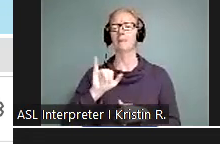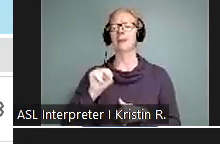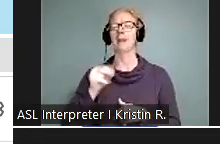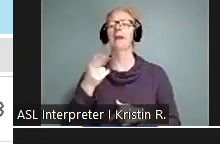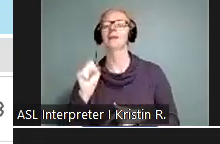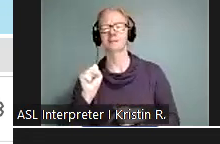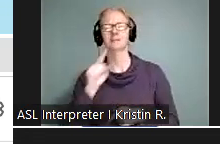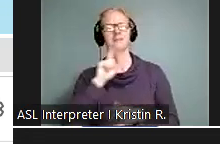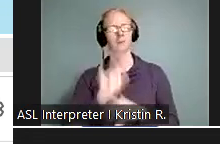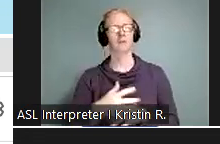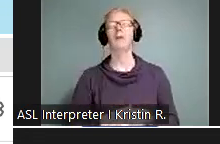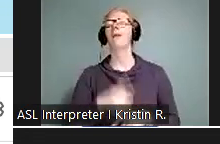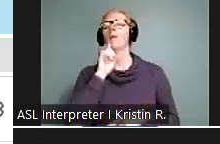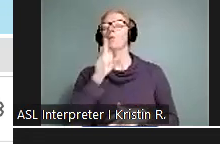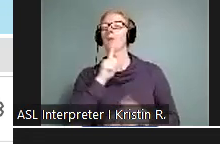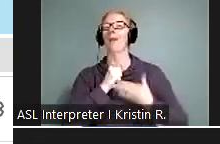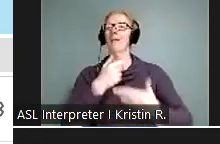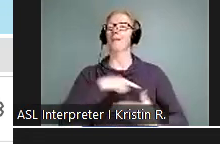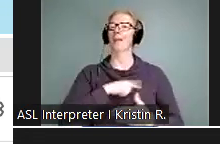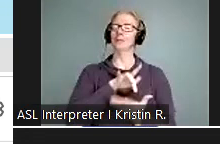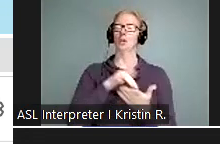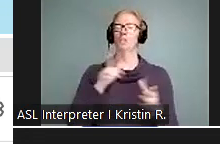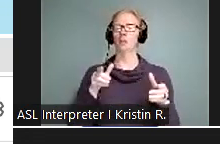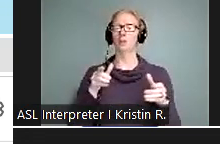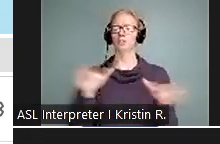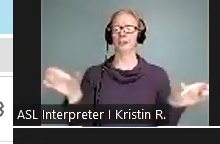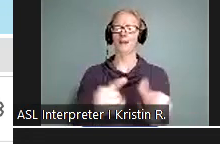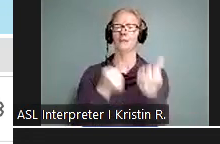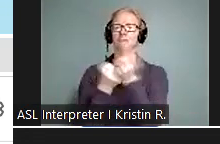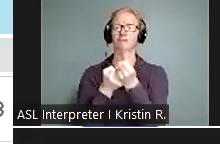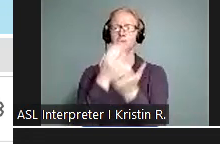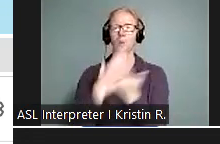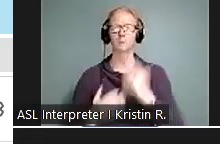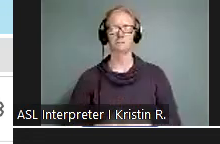over the years and have really helped us center our activist work.